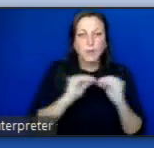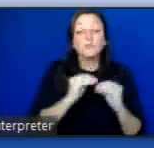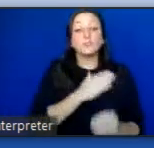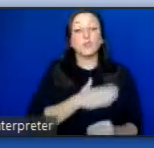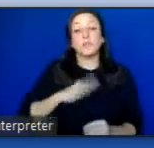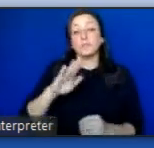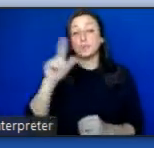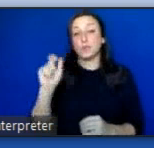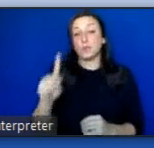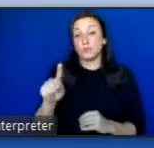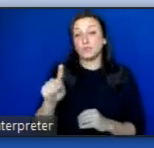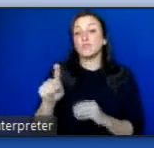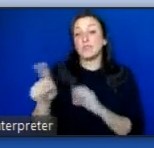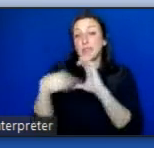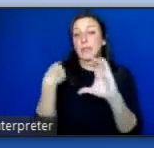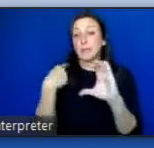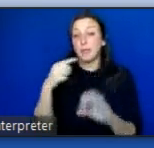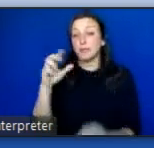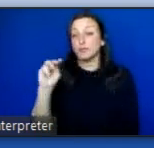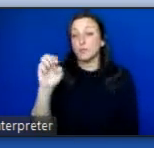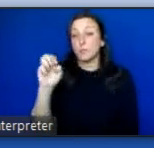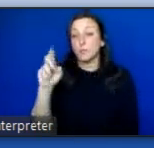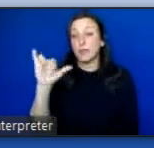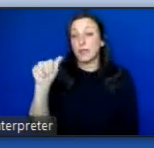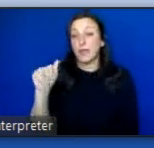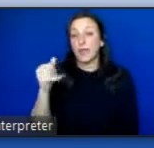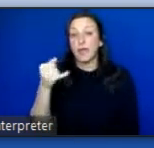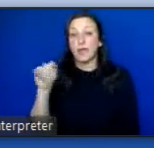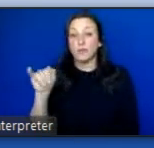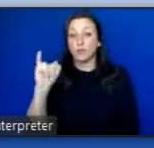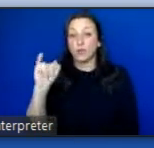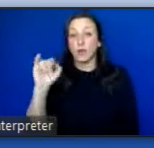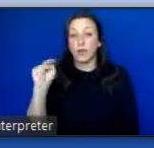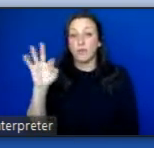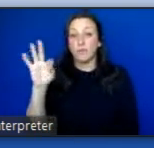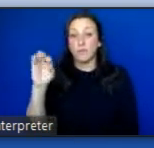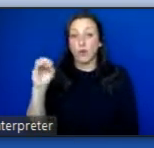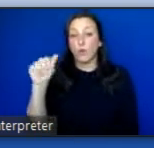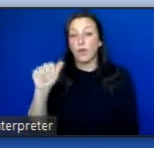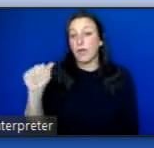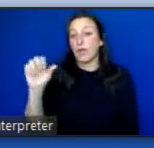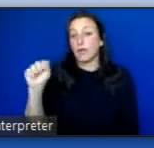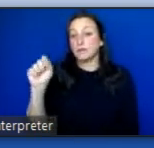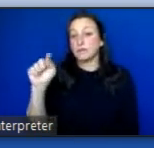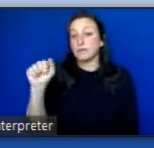your questions over to media_info@state.co.us, and we will